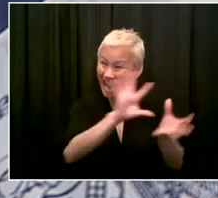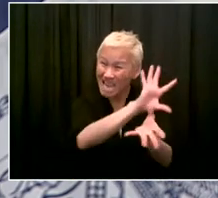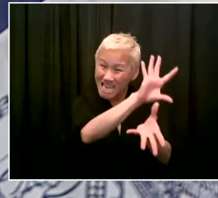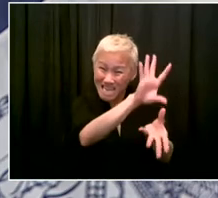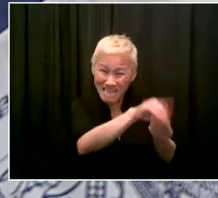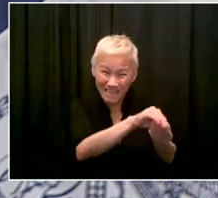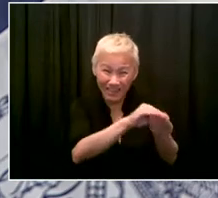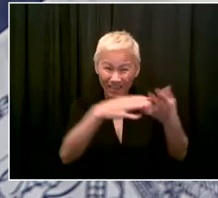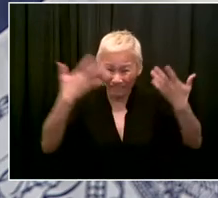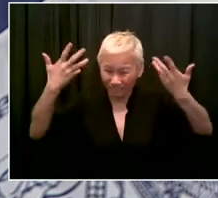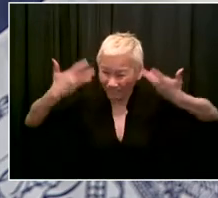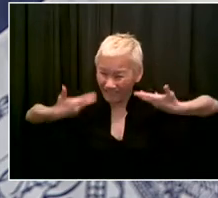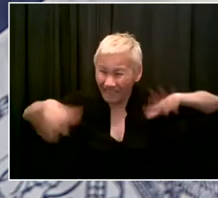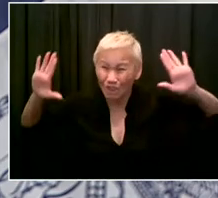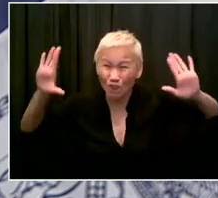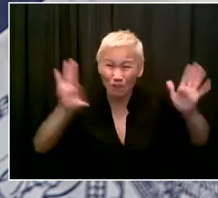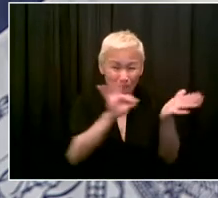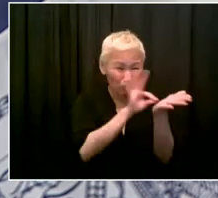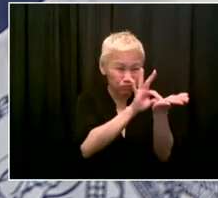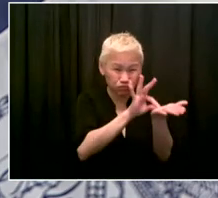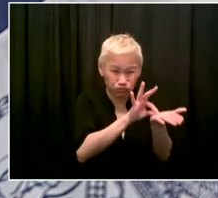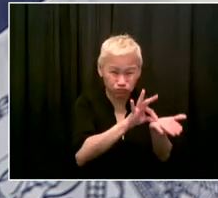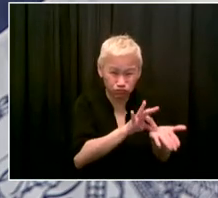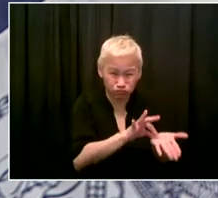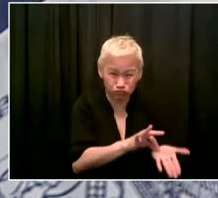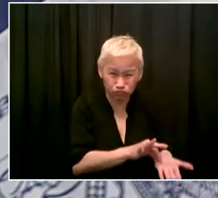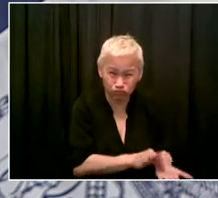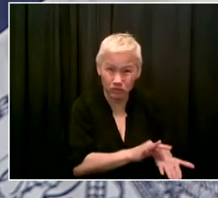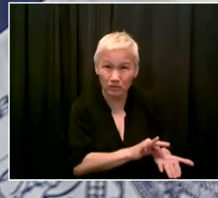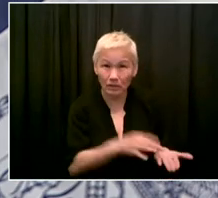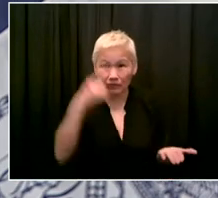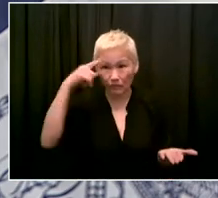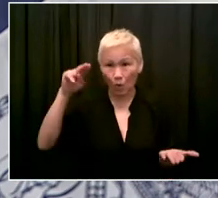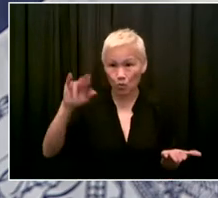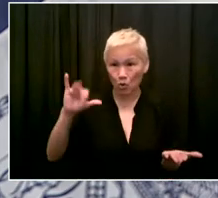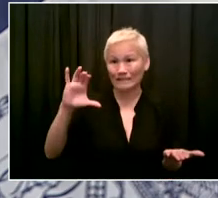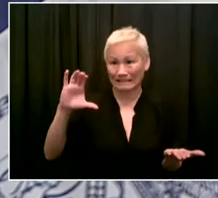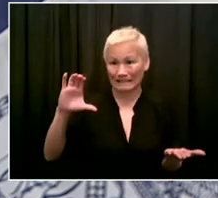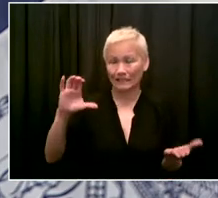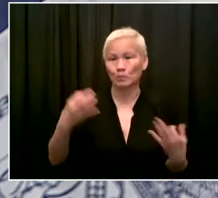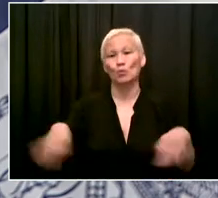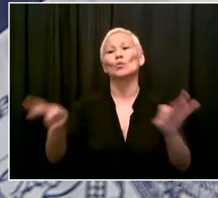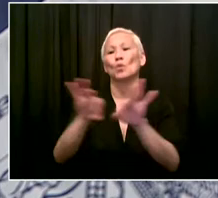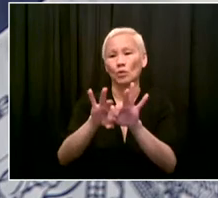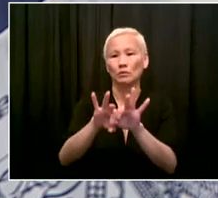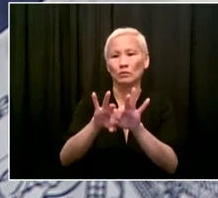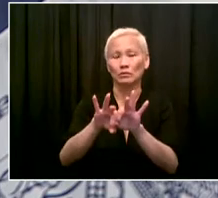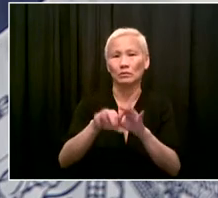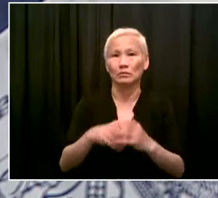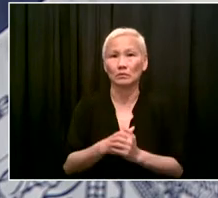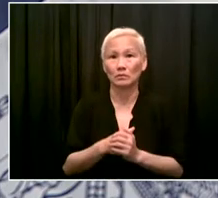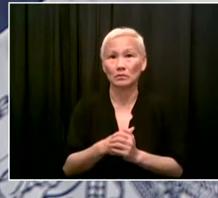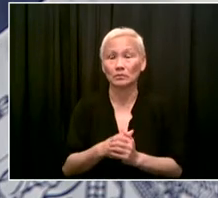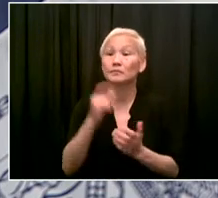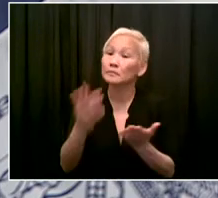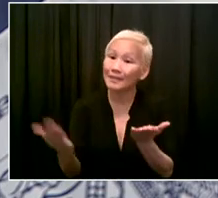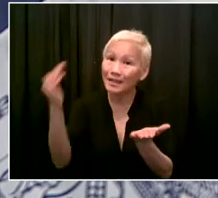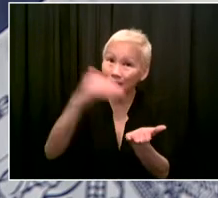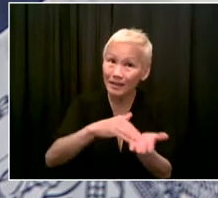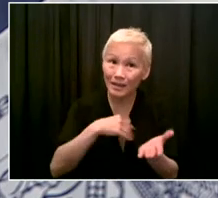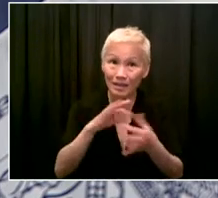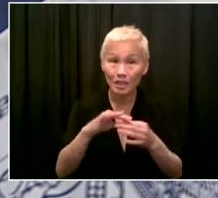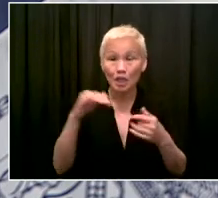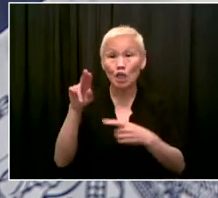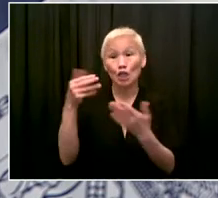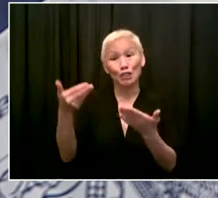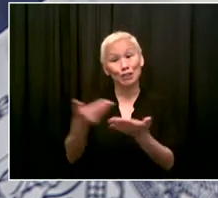two reasons. One, we've never used this system before. Let's be careful not to judge too much. Let's let the system play out.